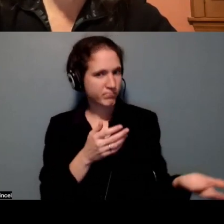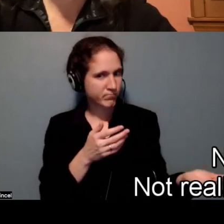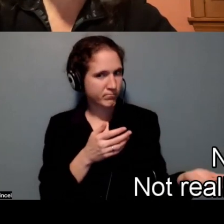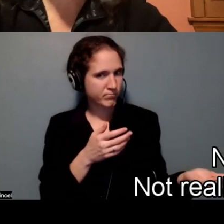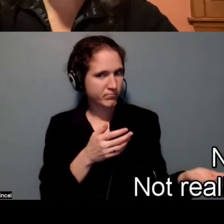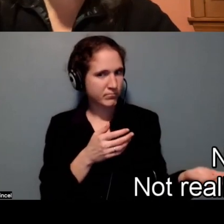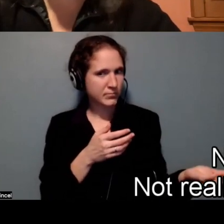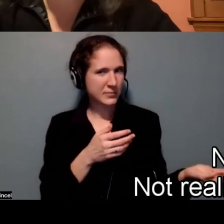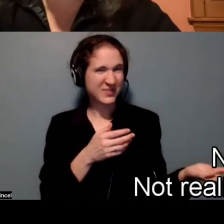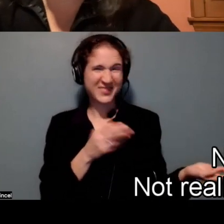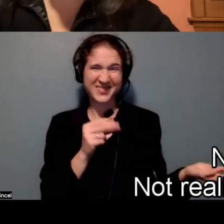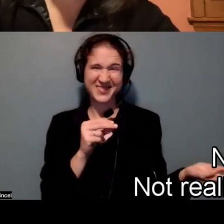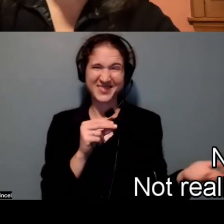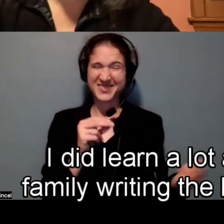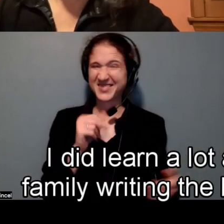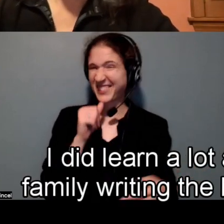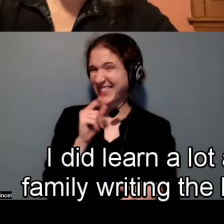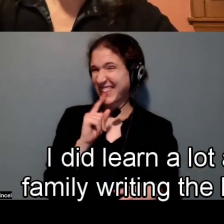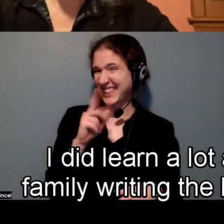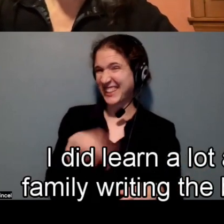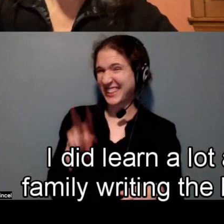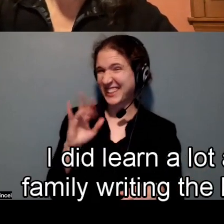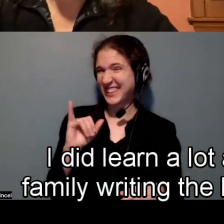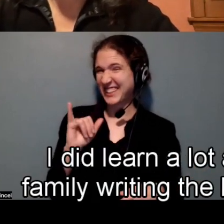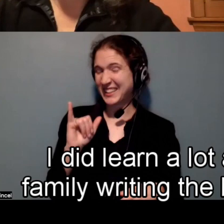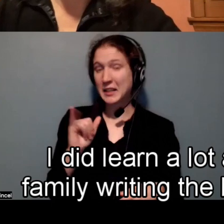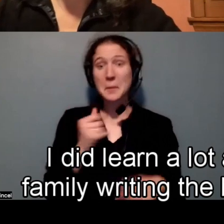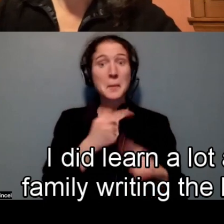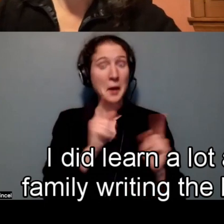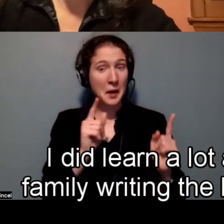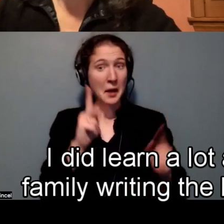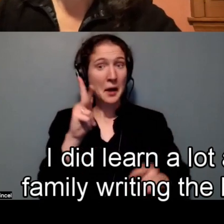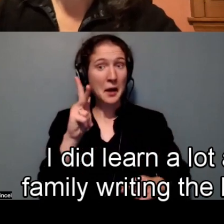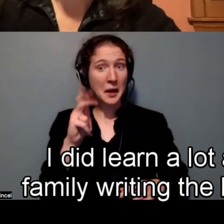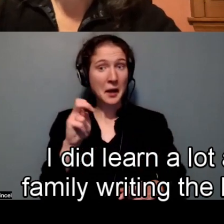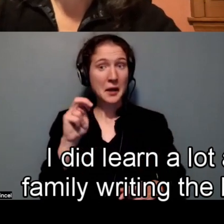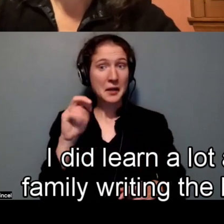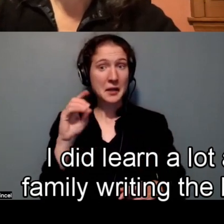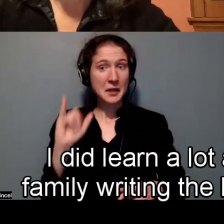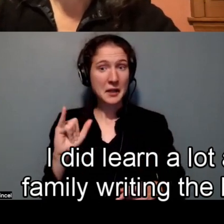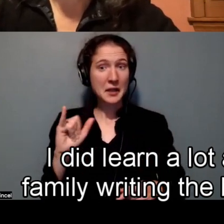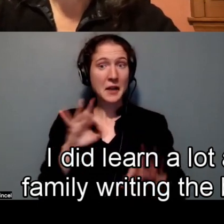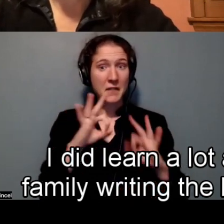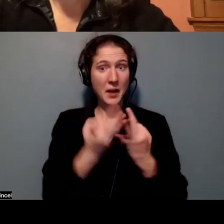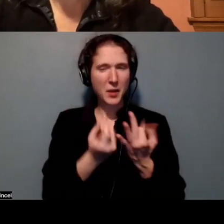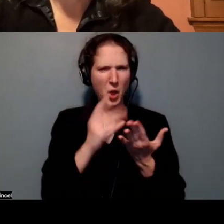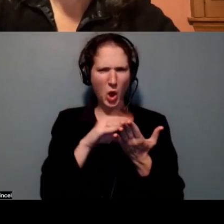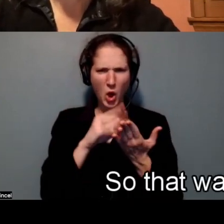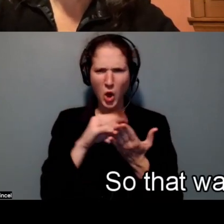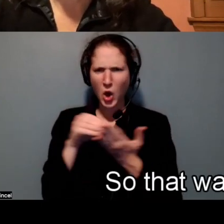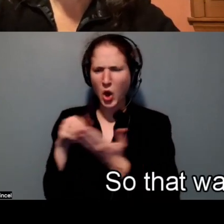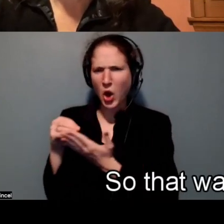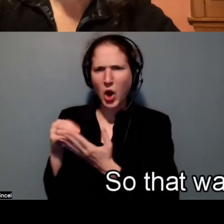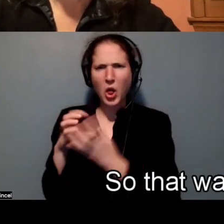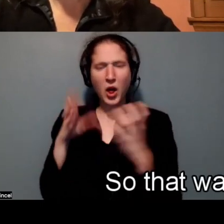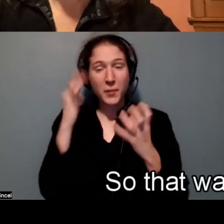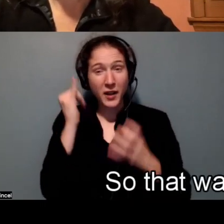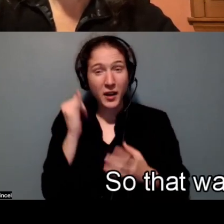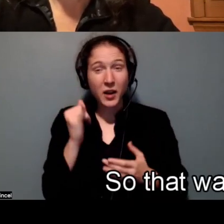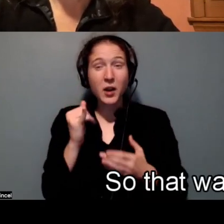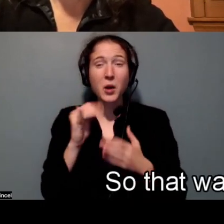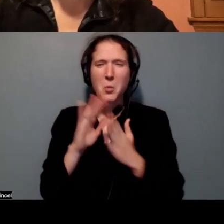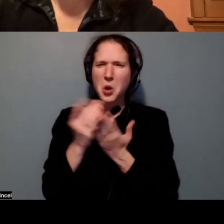No, Not really, I can tell. I did learn a lot about the Kennedy family writing the book that he appears in. So that was